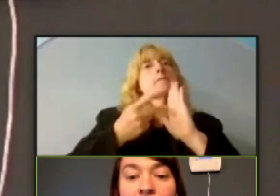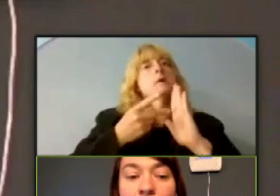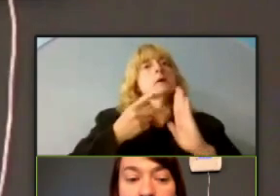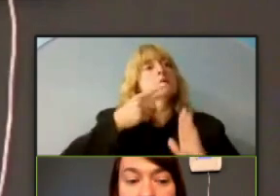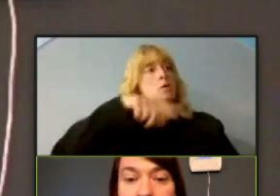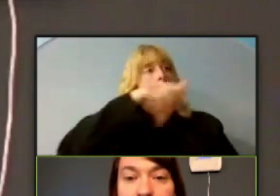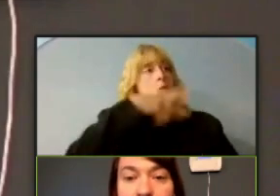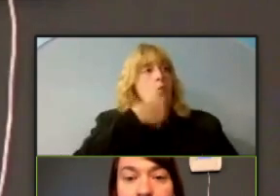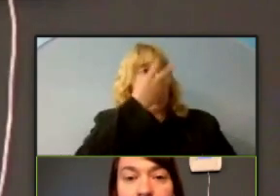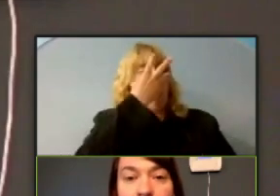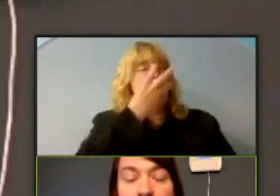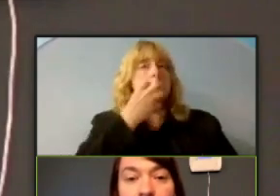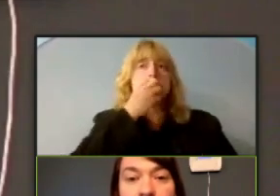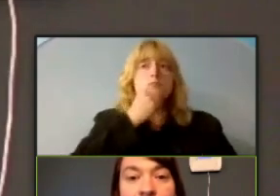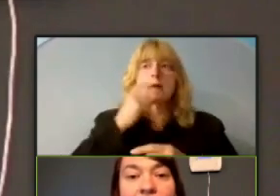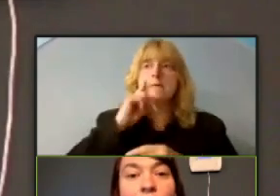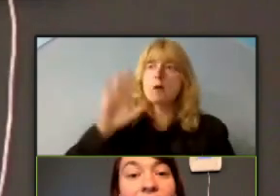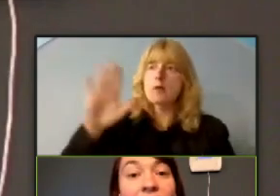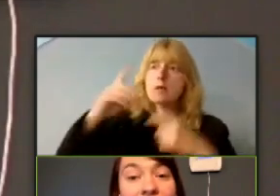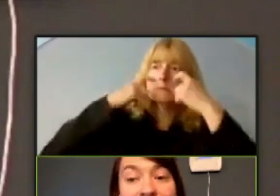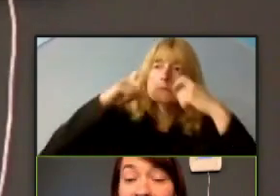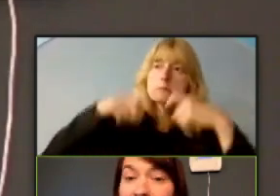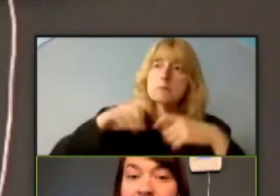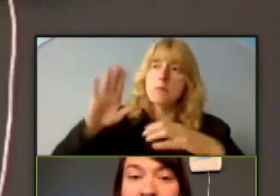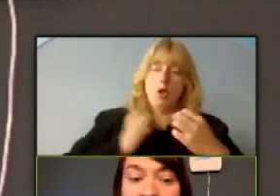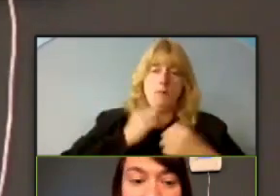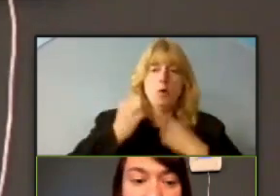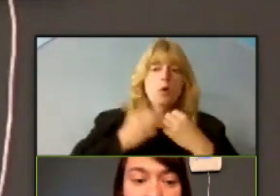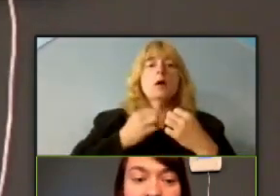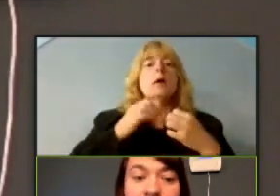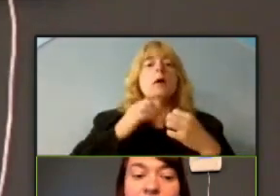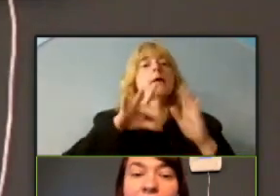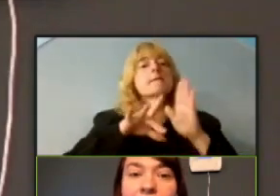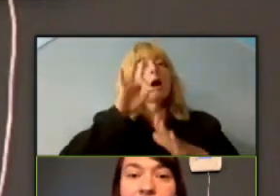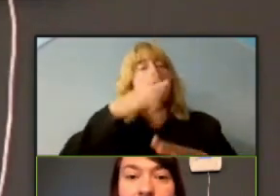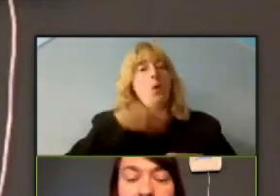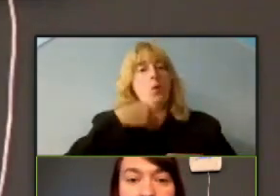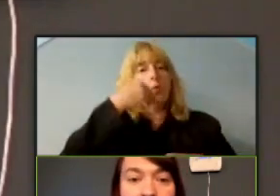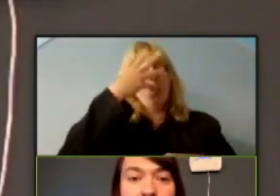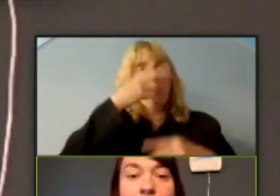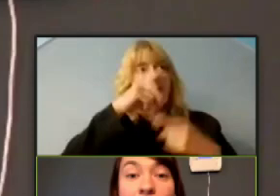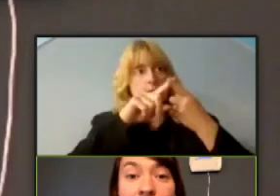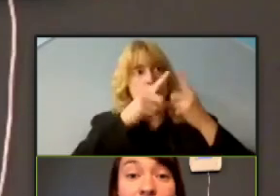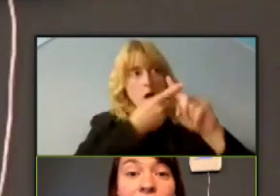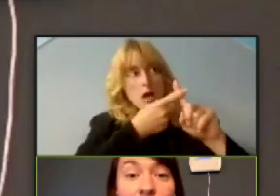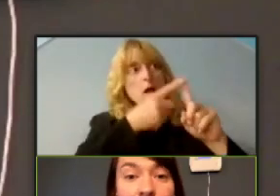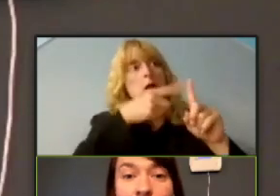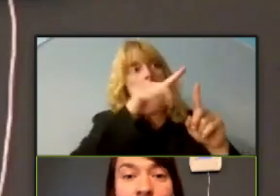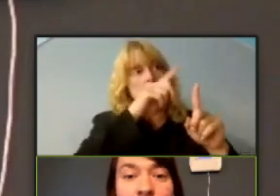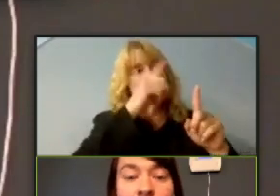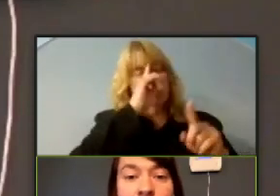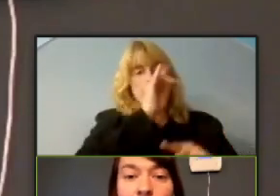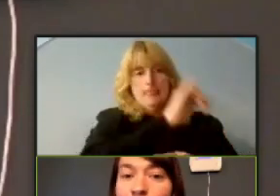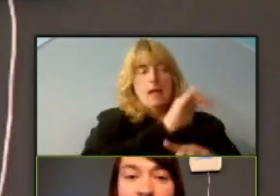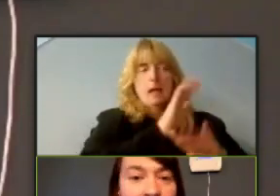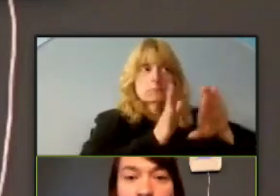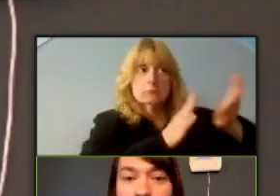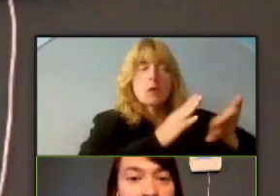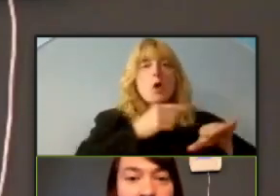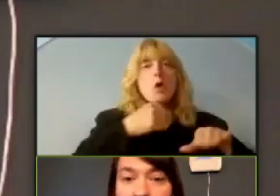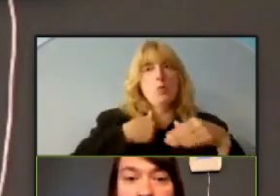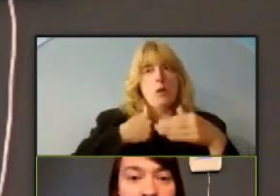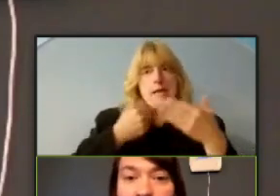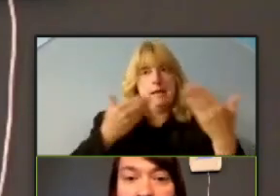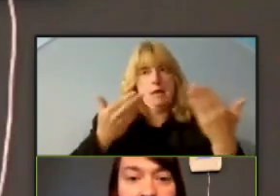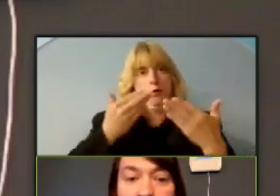our white emotions. Find white friends like myself for that. We are here for you. Don't put that